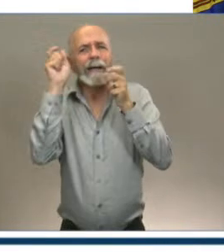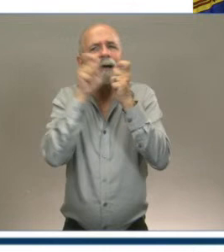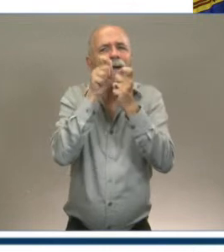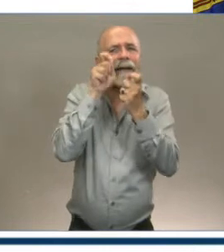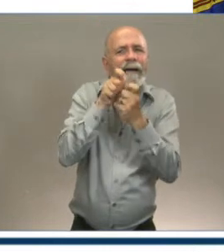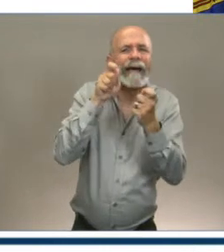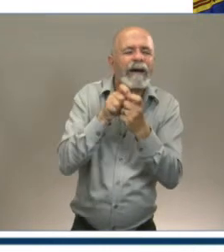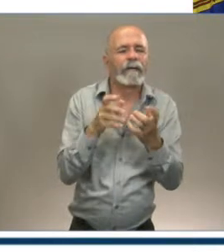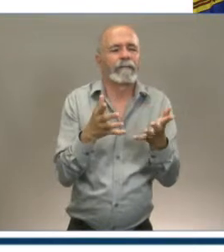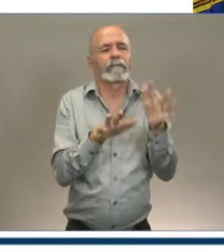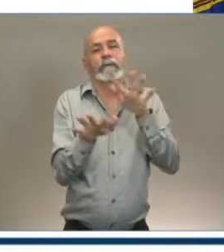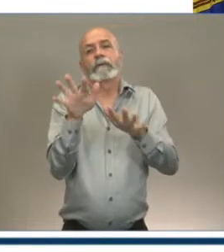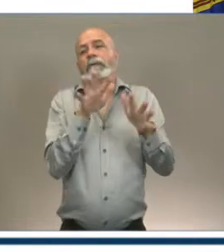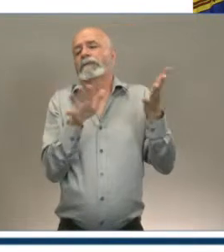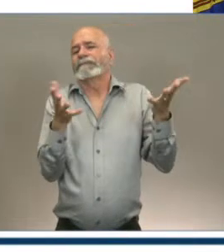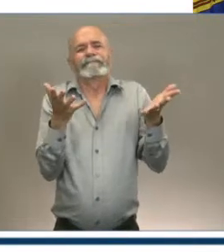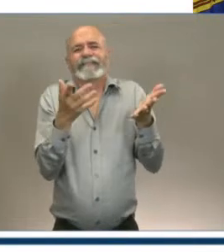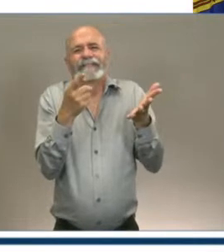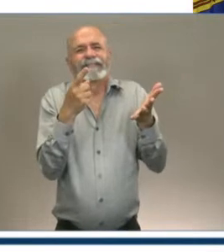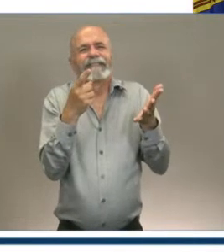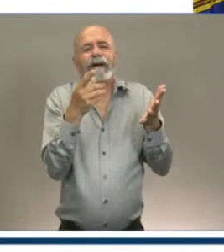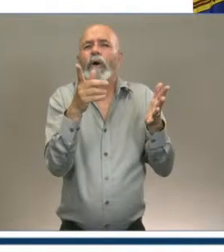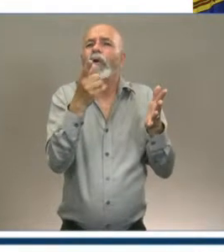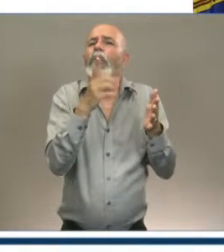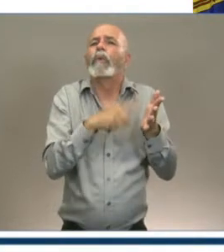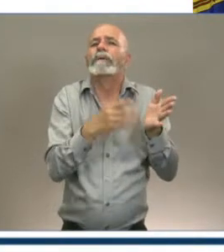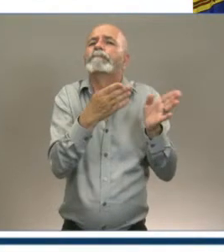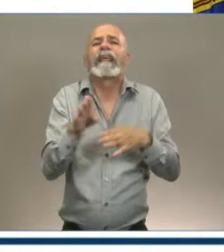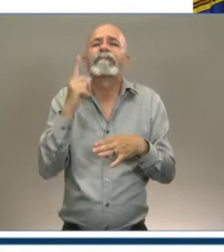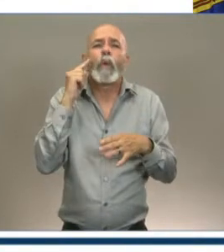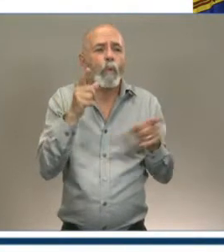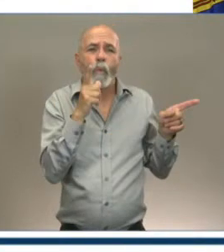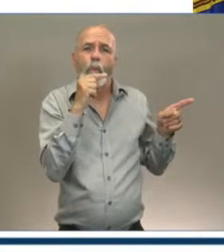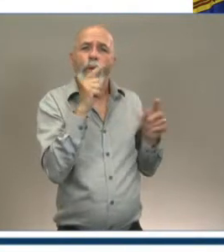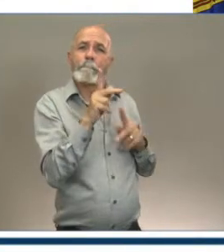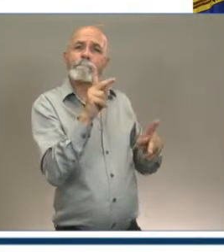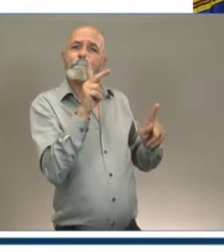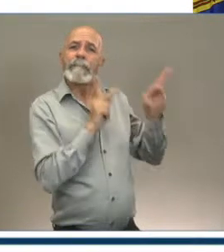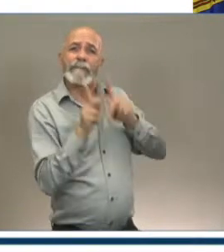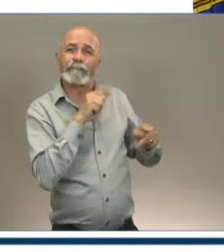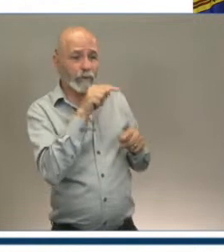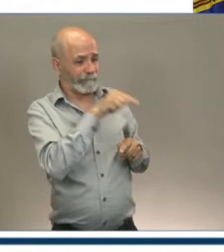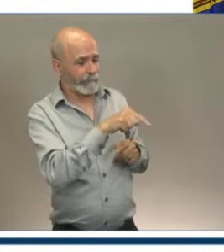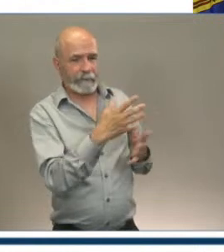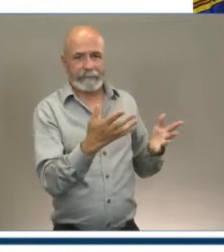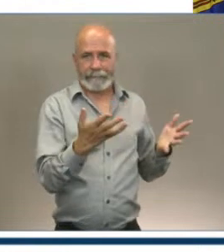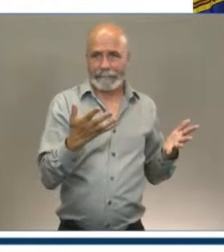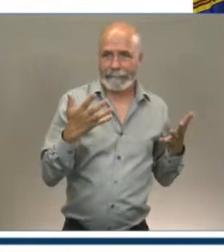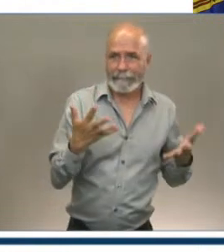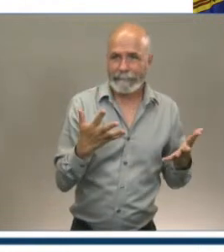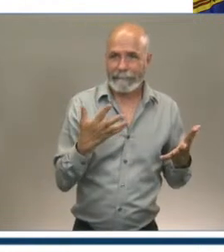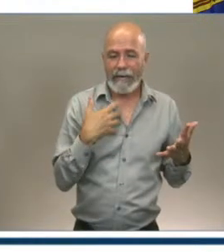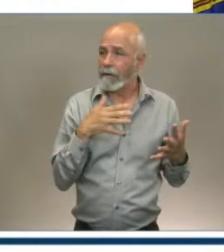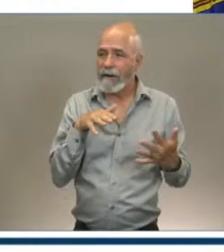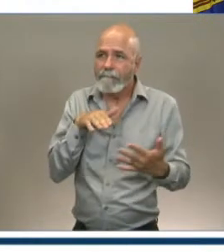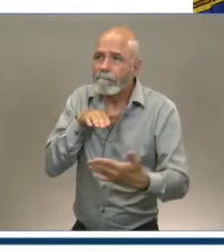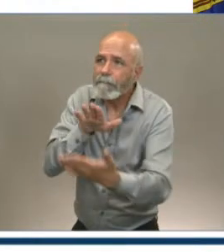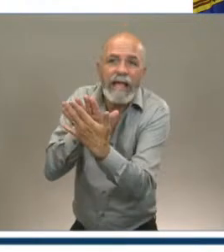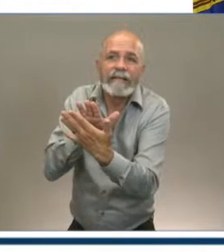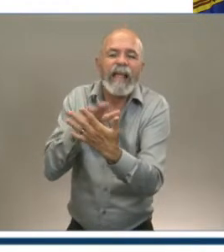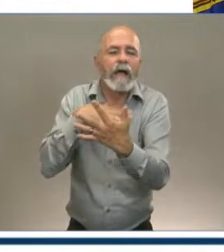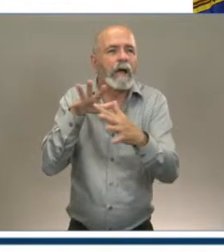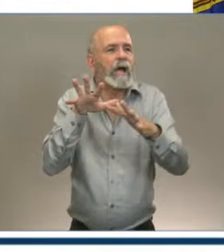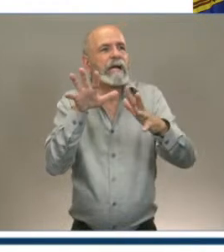wondering what the detailed plan is to address these sorts of challenges that are arising from the